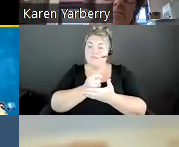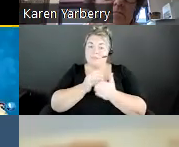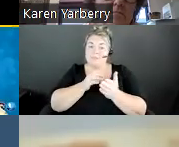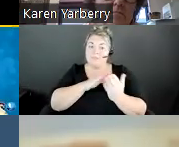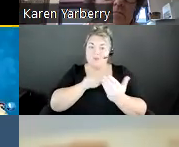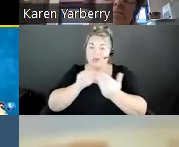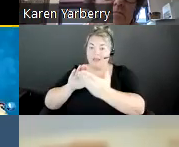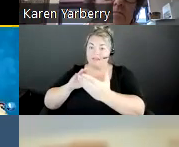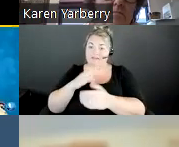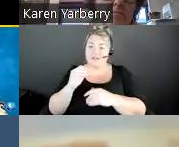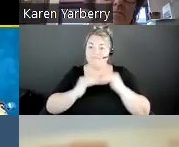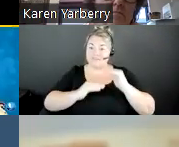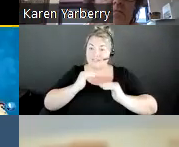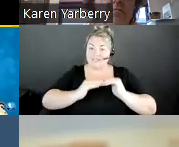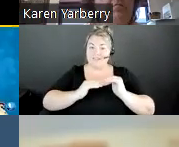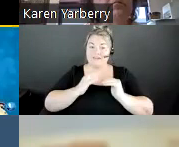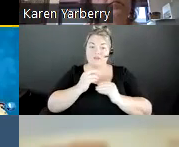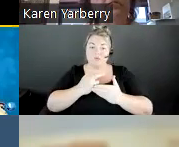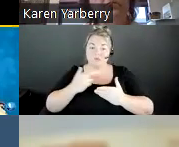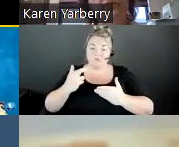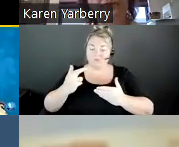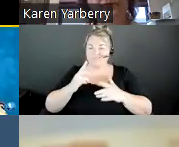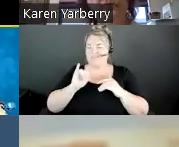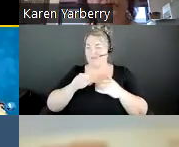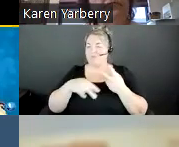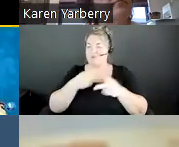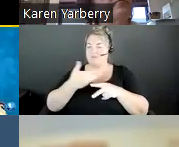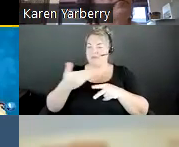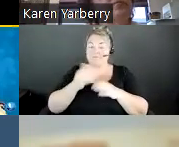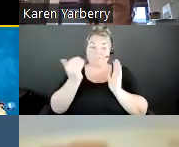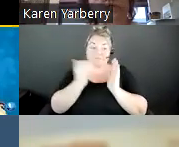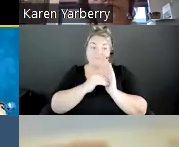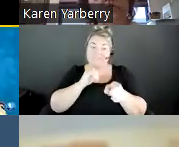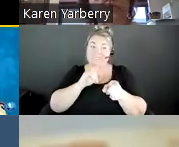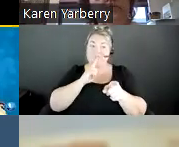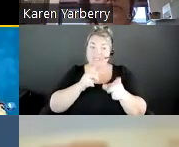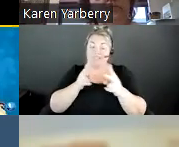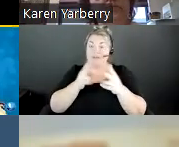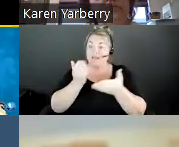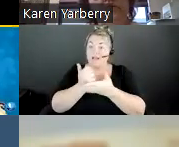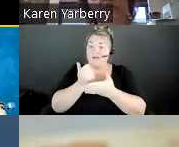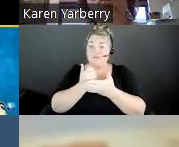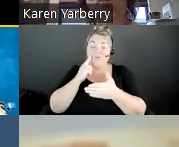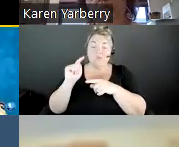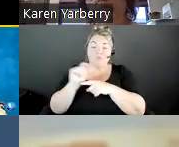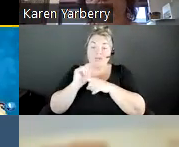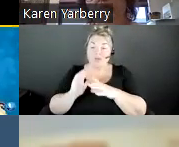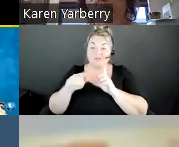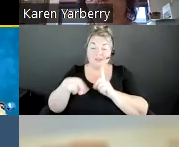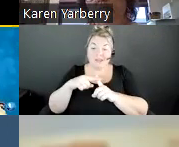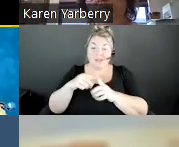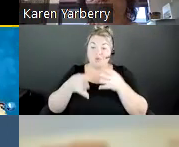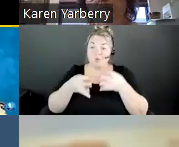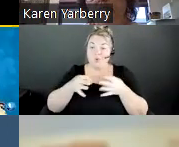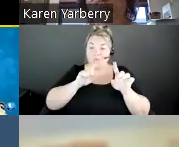modalities and facilities and resources and that sort of thing. Again, this is really helpful for trainers and court-ordered